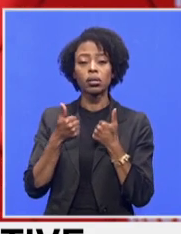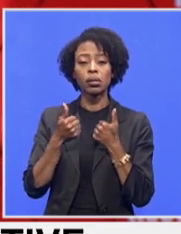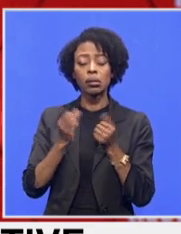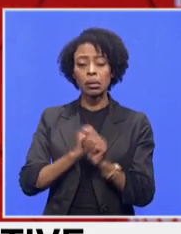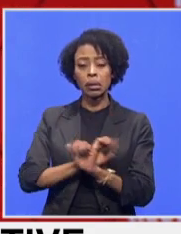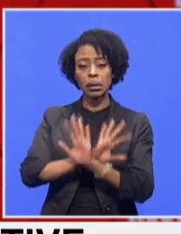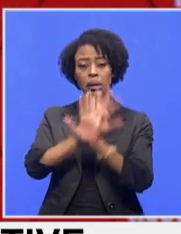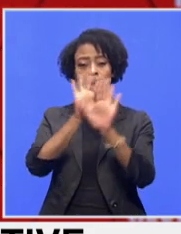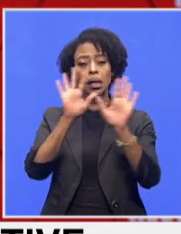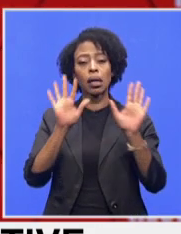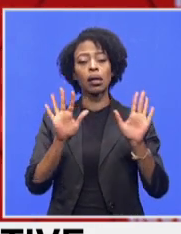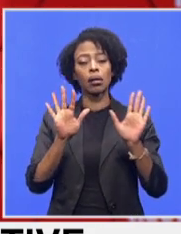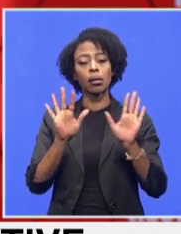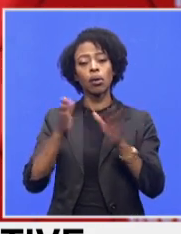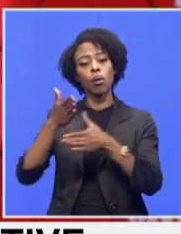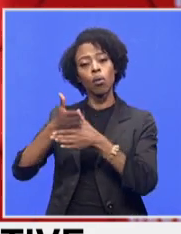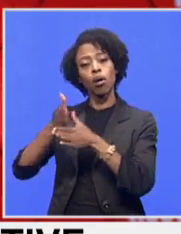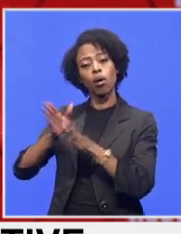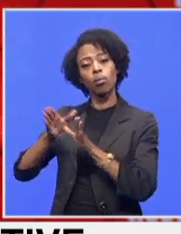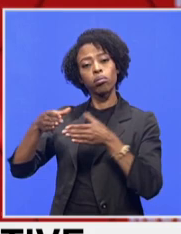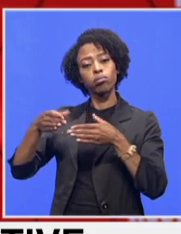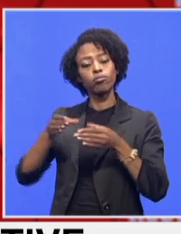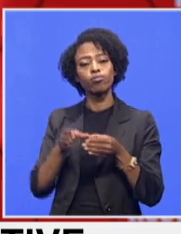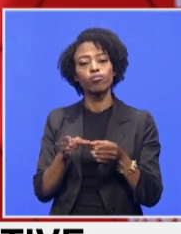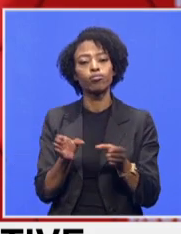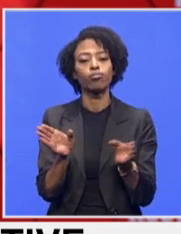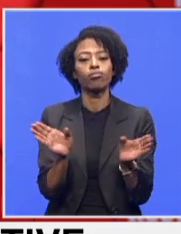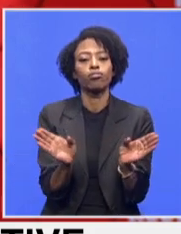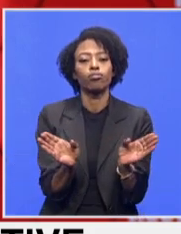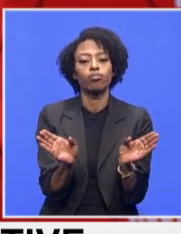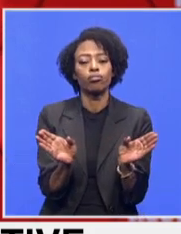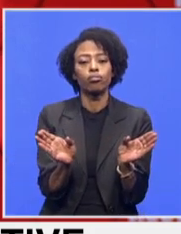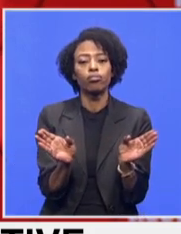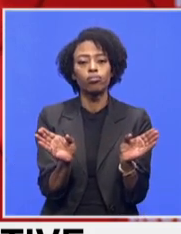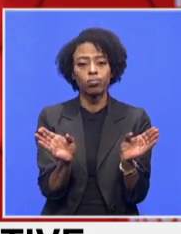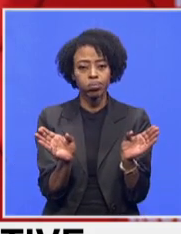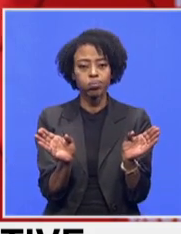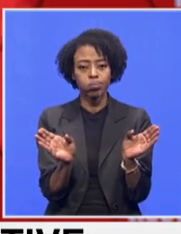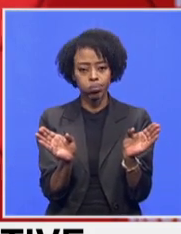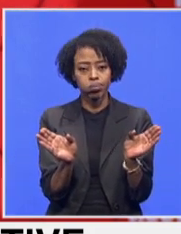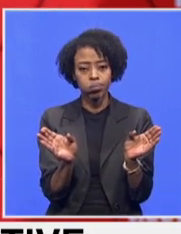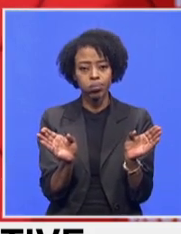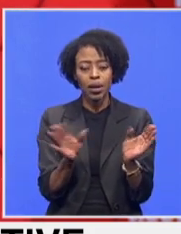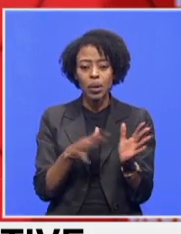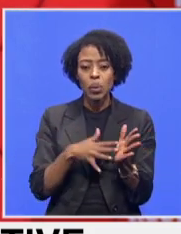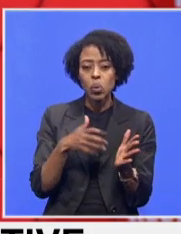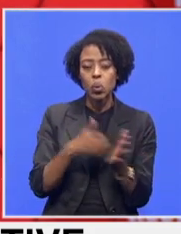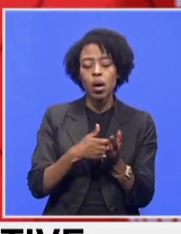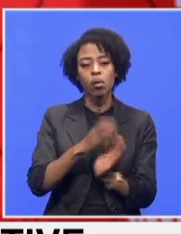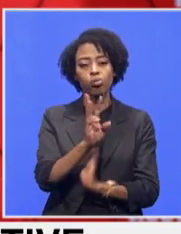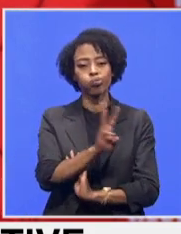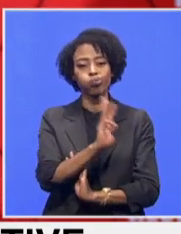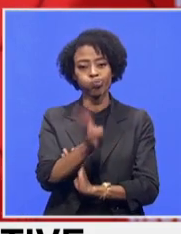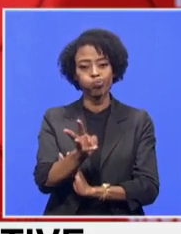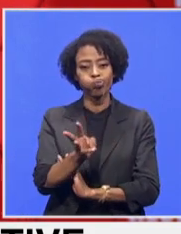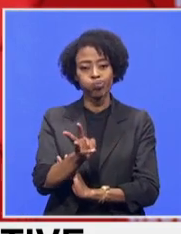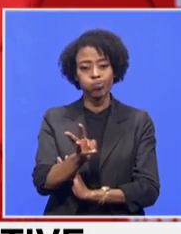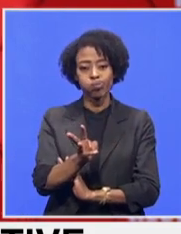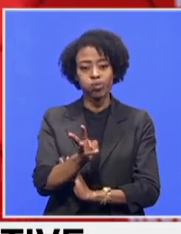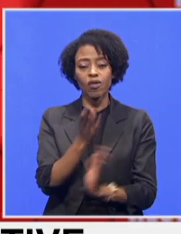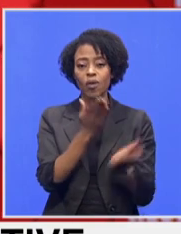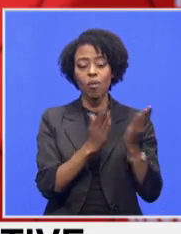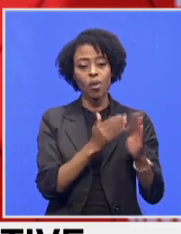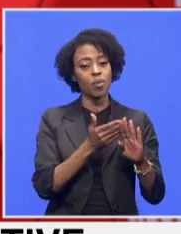the working class remains divided, fragmented, and weakened more than ever